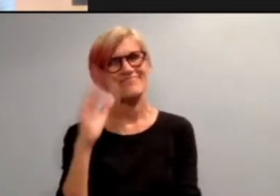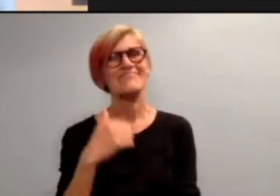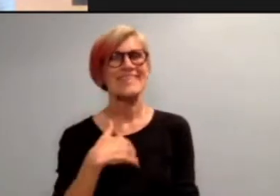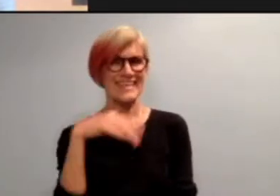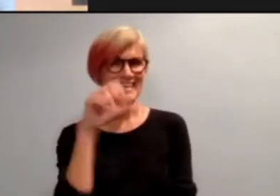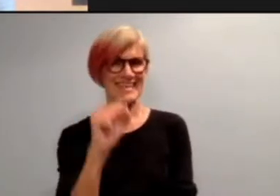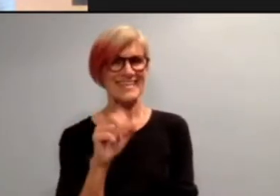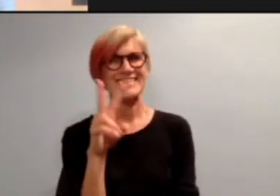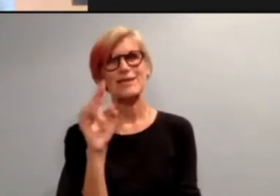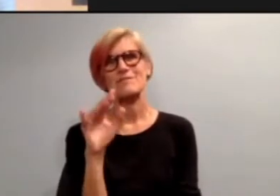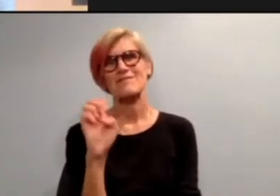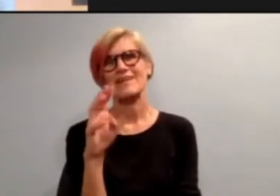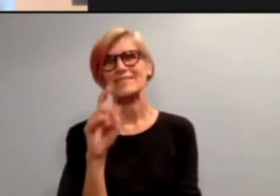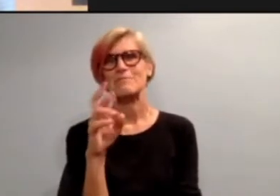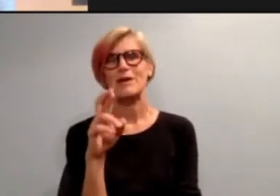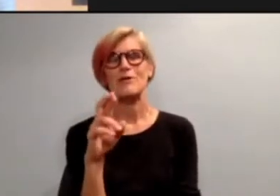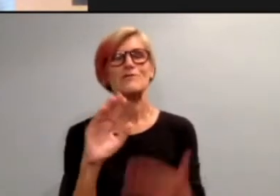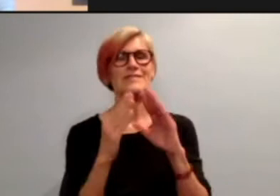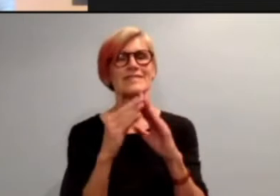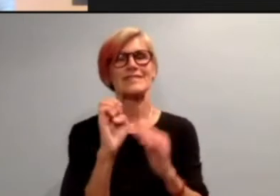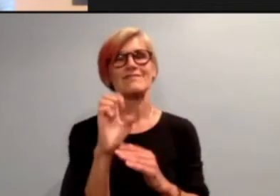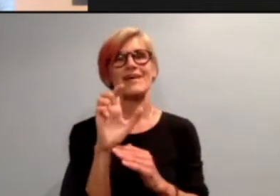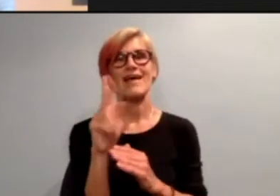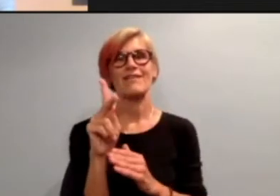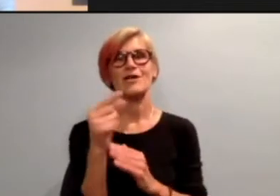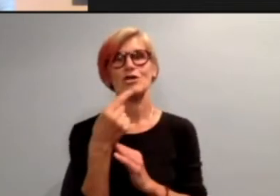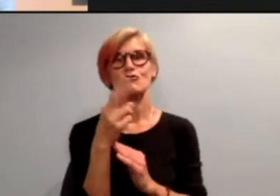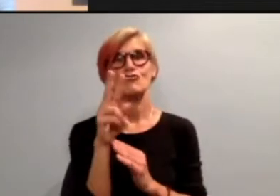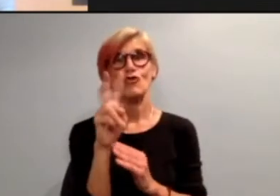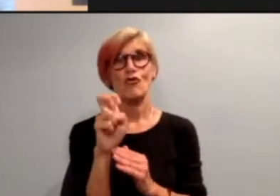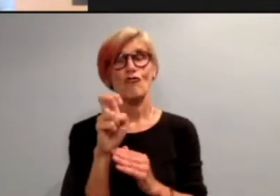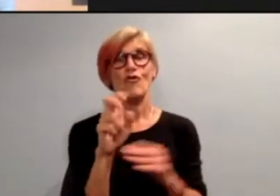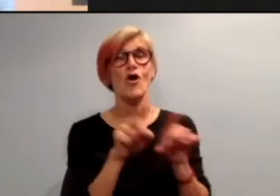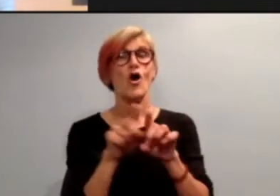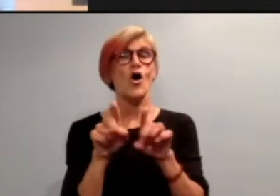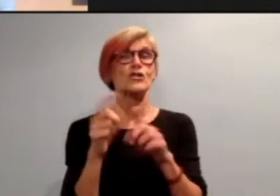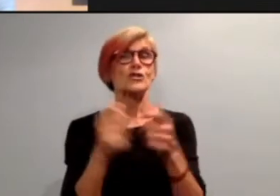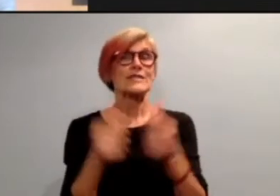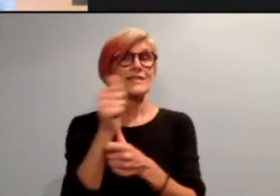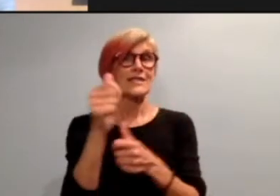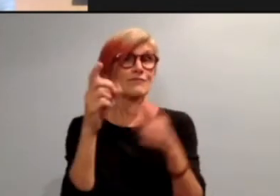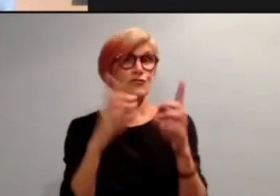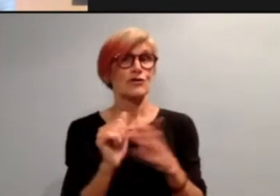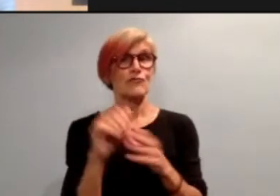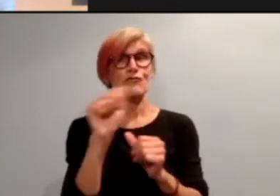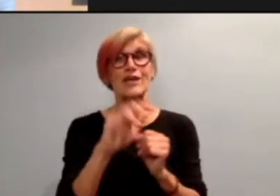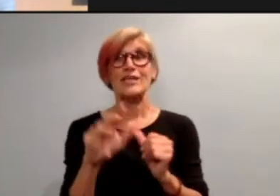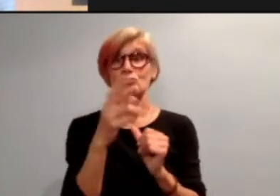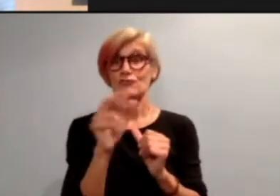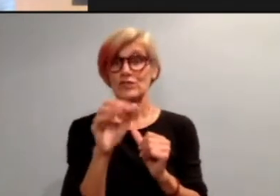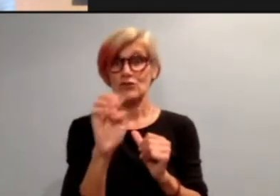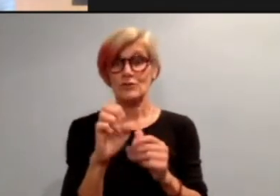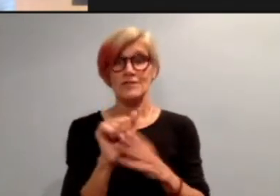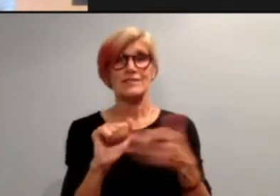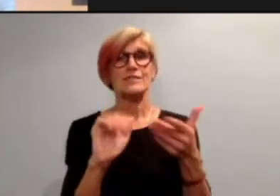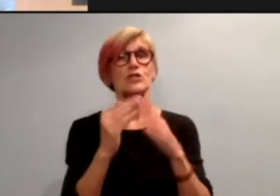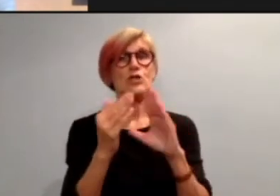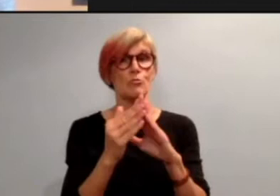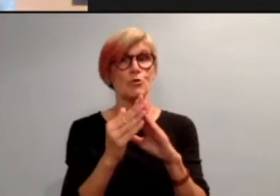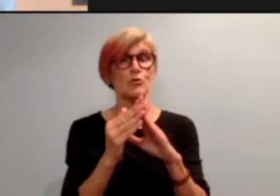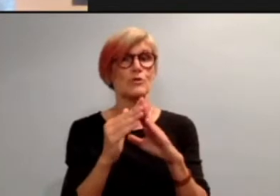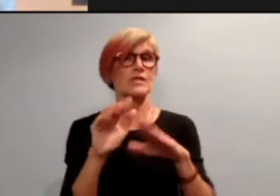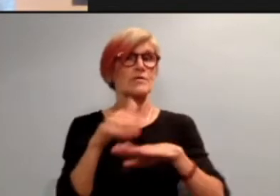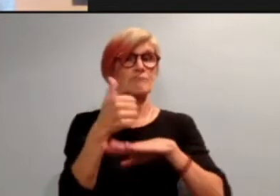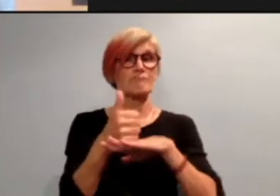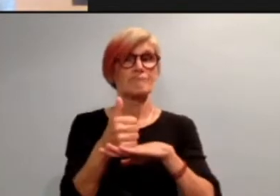Mayor for the City of Elk Grove, but also the Executive Director for Asian Resources, a community-based organization based in Sacramento. While